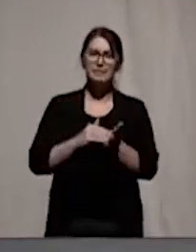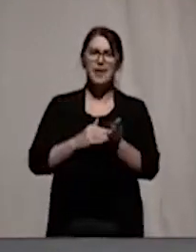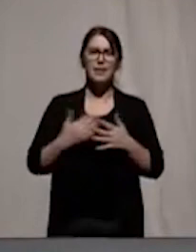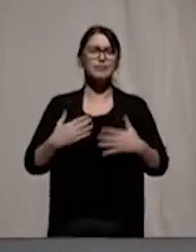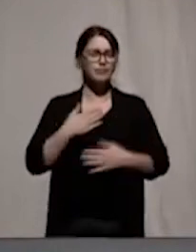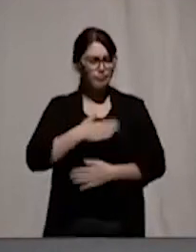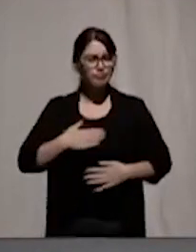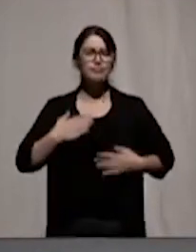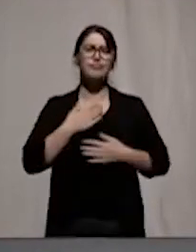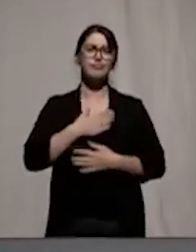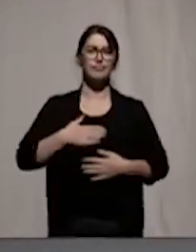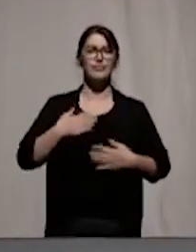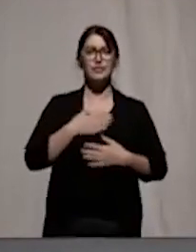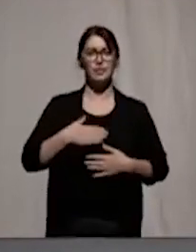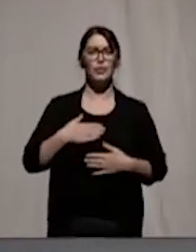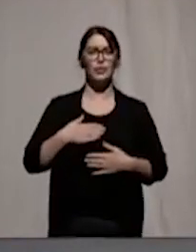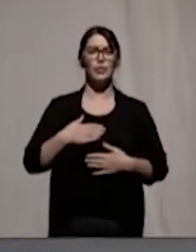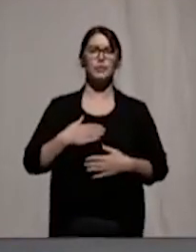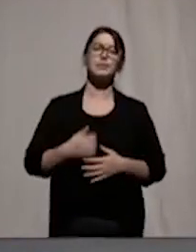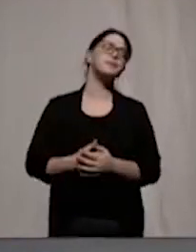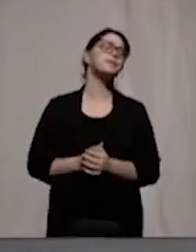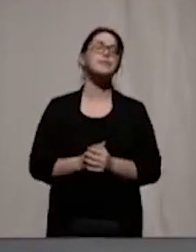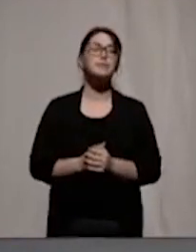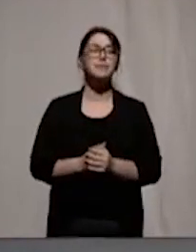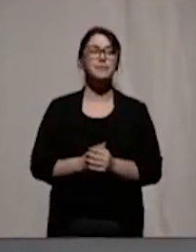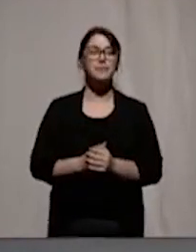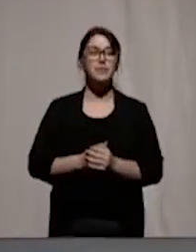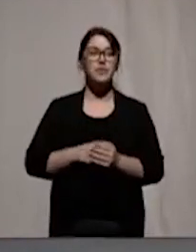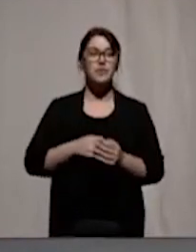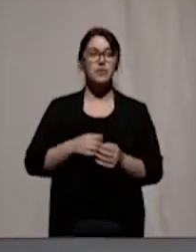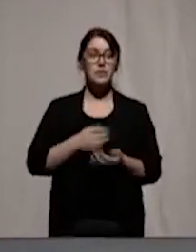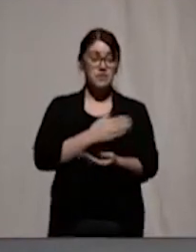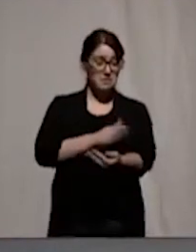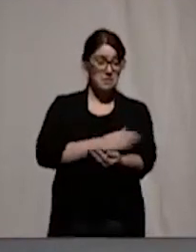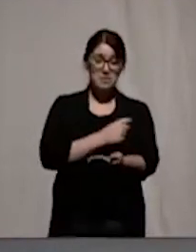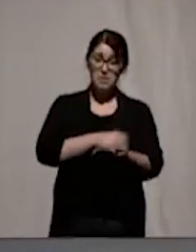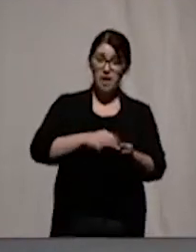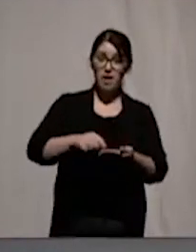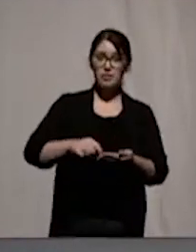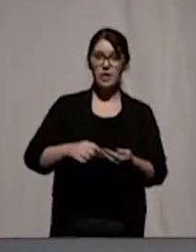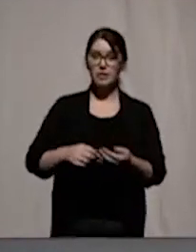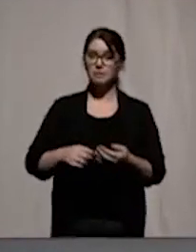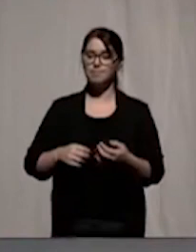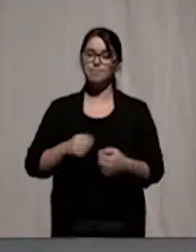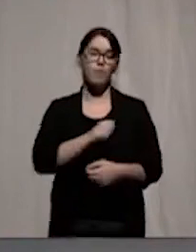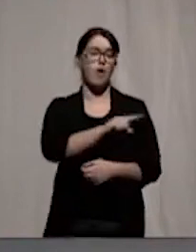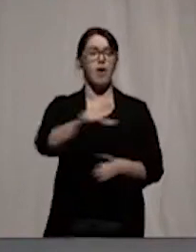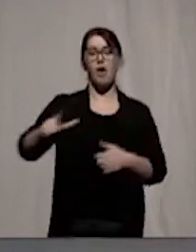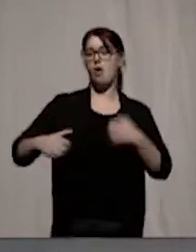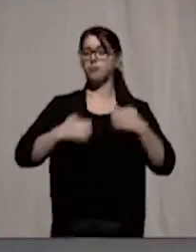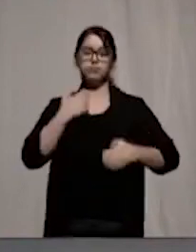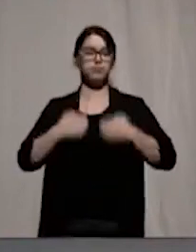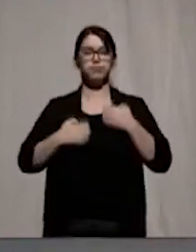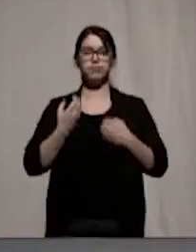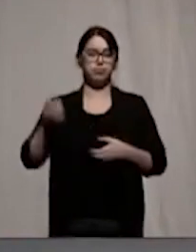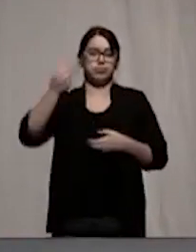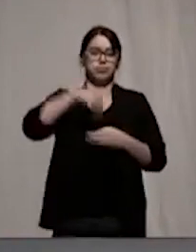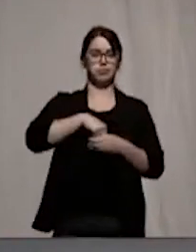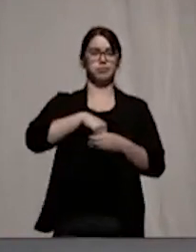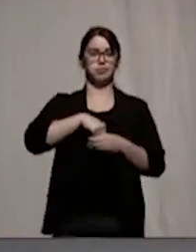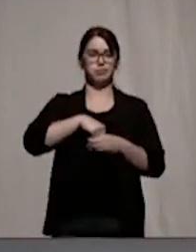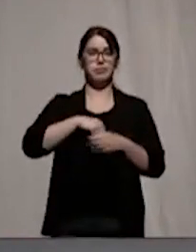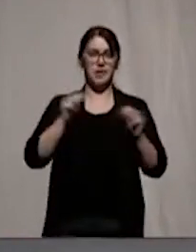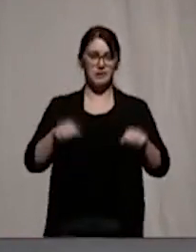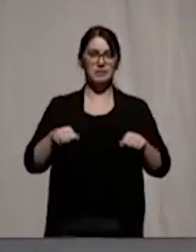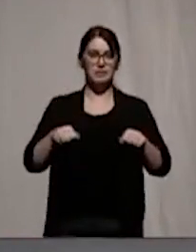yeah, when you can apply that to songwriting, you can channel any emotion that you want. We'll get into the rhythm and the flow of everything afterwards, but in